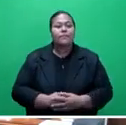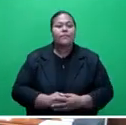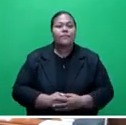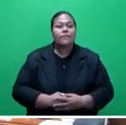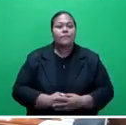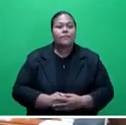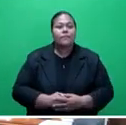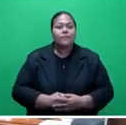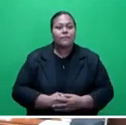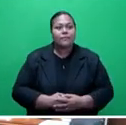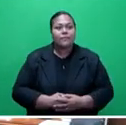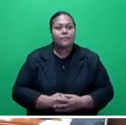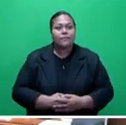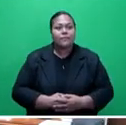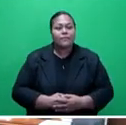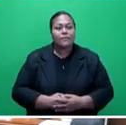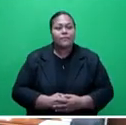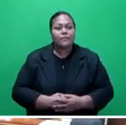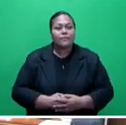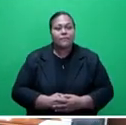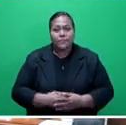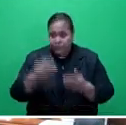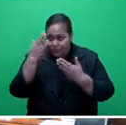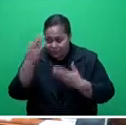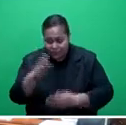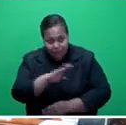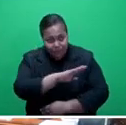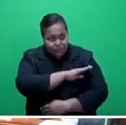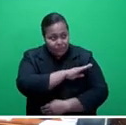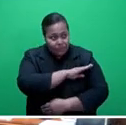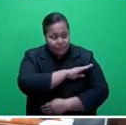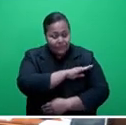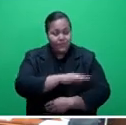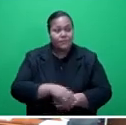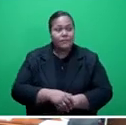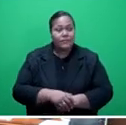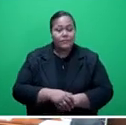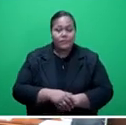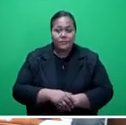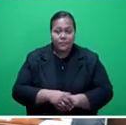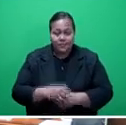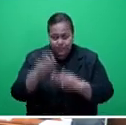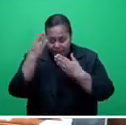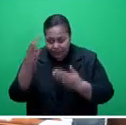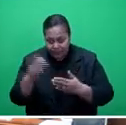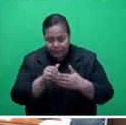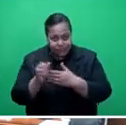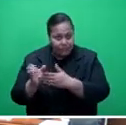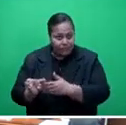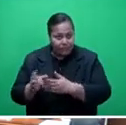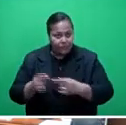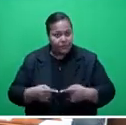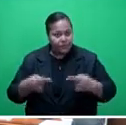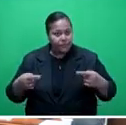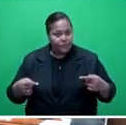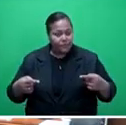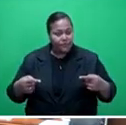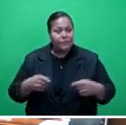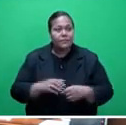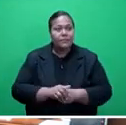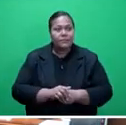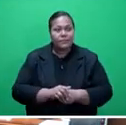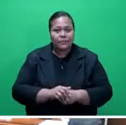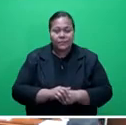Honourable Speaker, sir, Honourable Prime Minister, Honourable Leader of Opposition, Honourable Ministers,